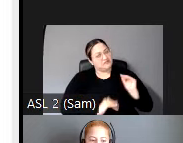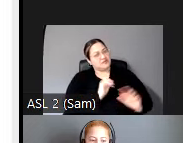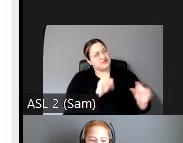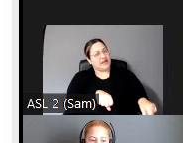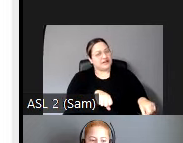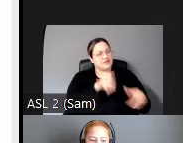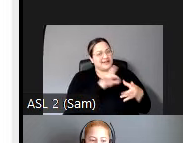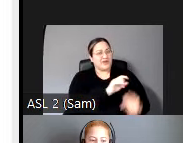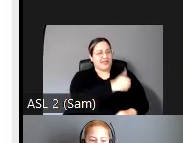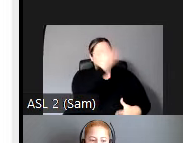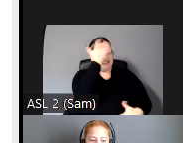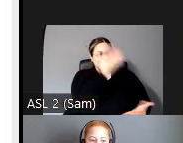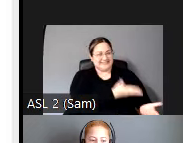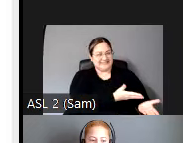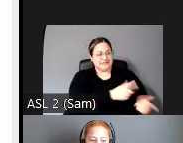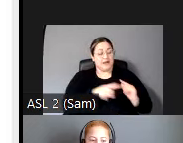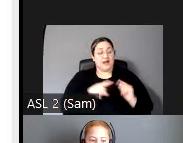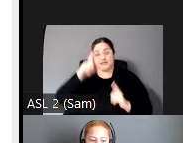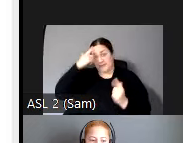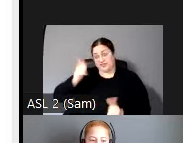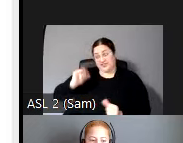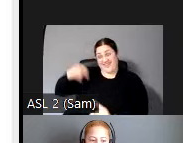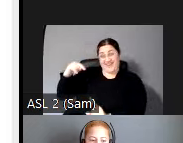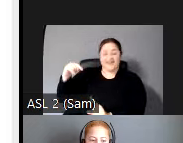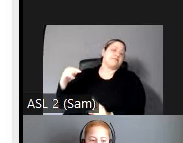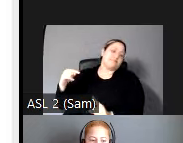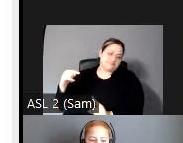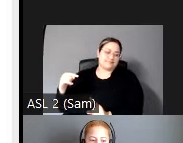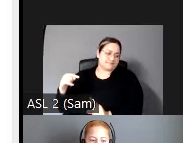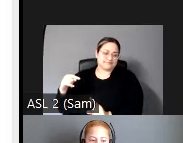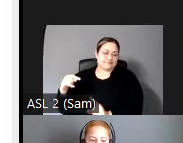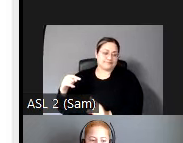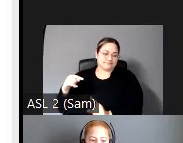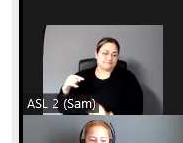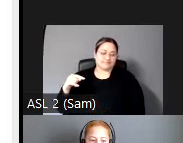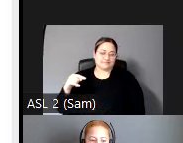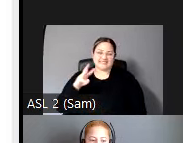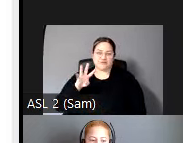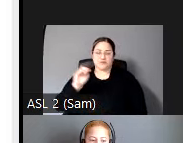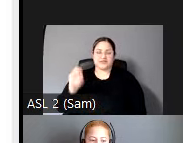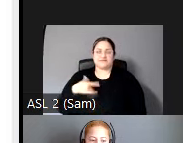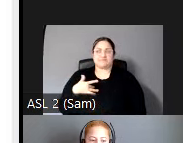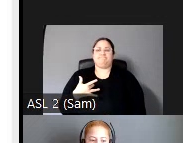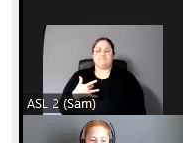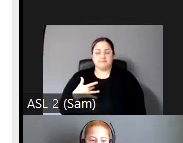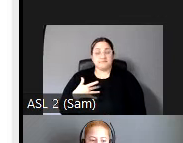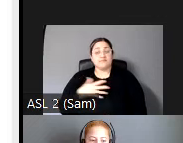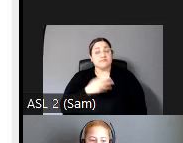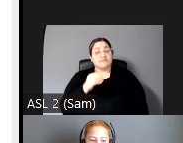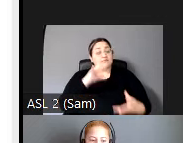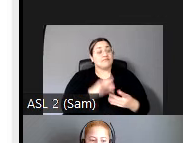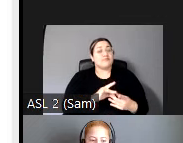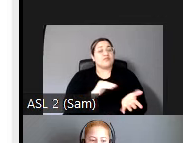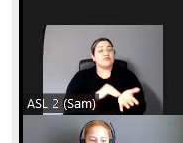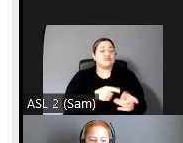in dementia, they're expert in old people, combined with the fact that there are very few neurologists, and those neurologists aren't necessarily